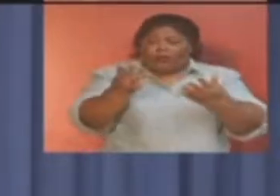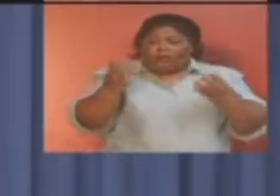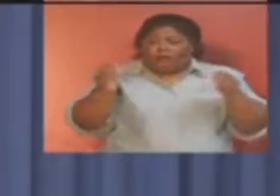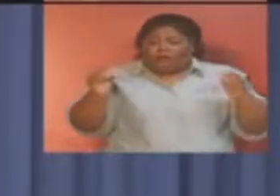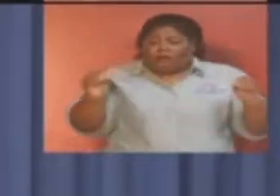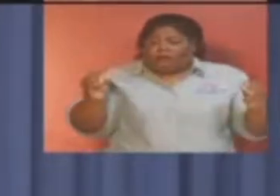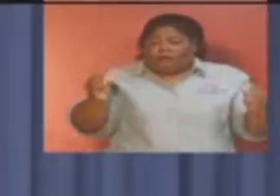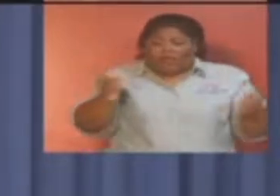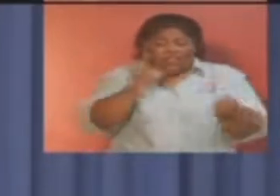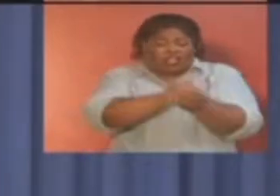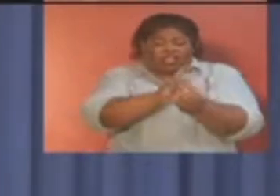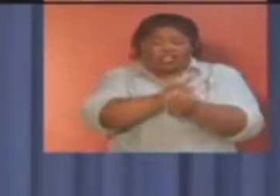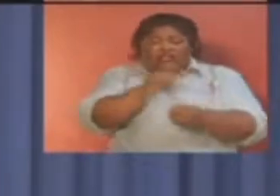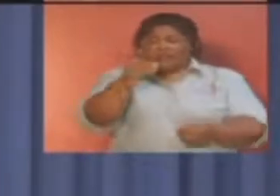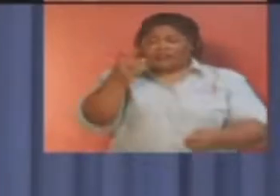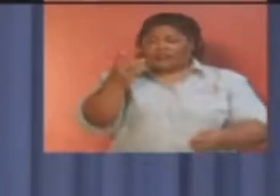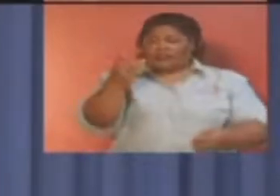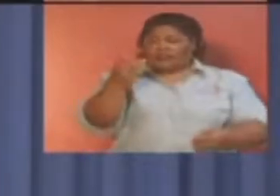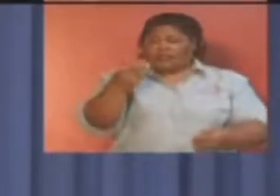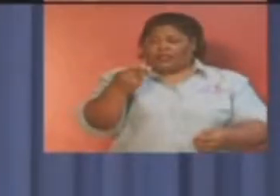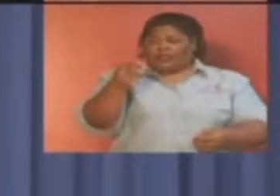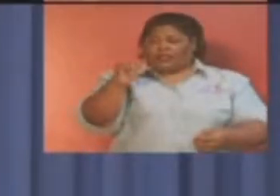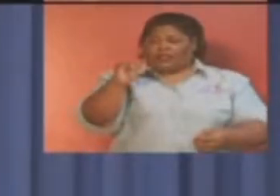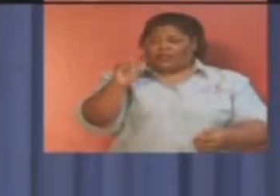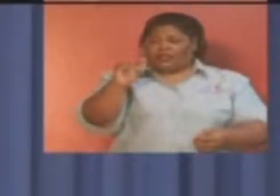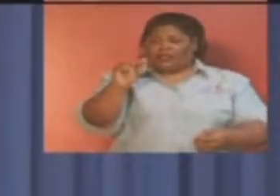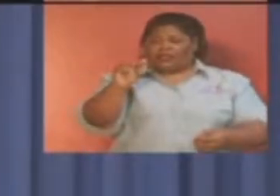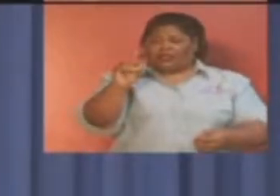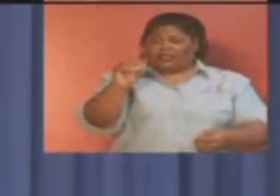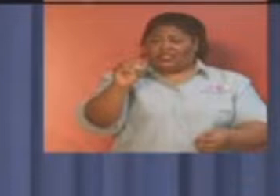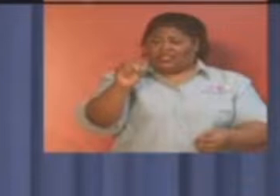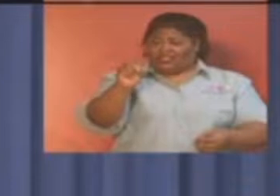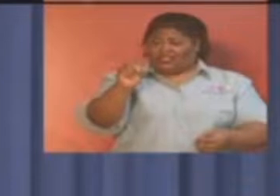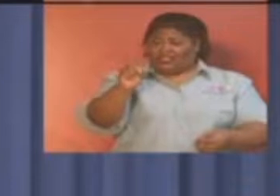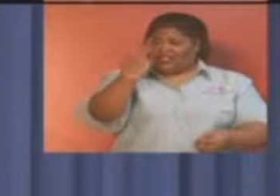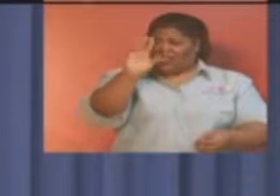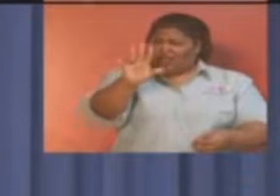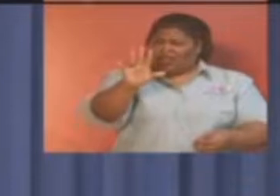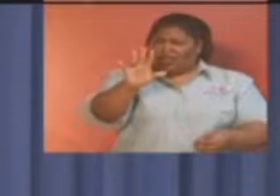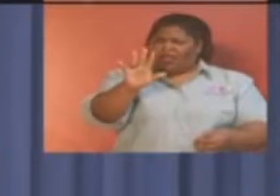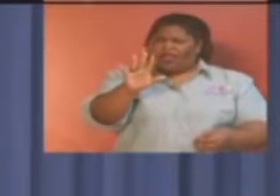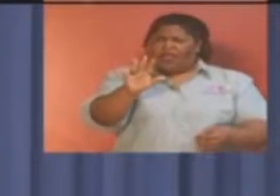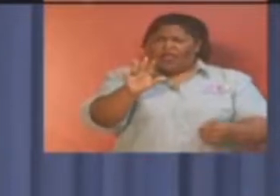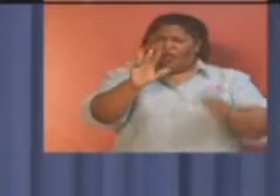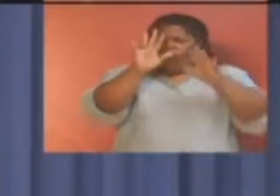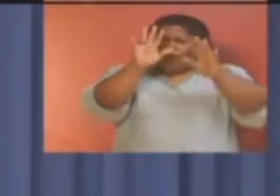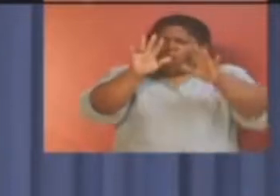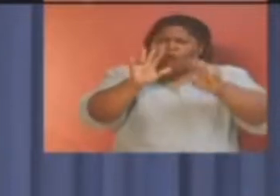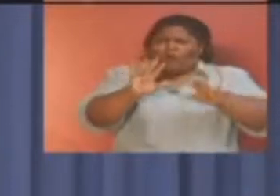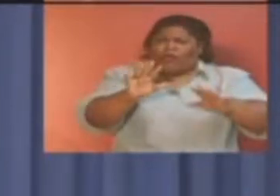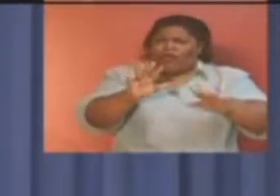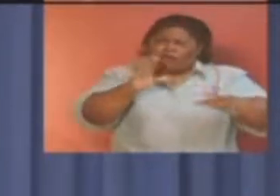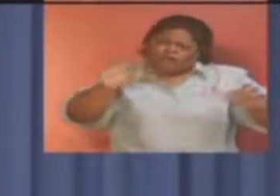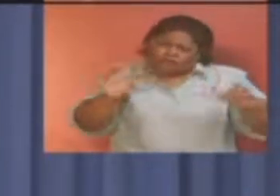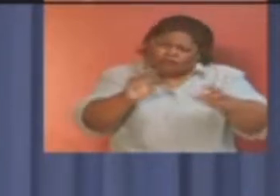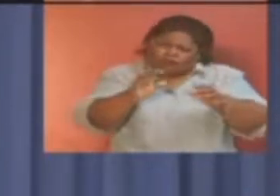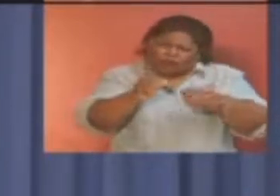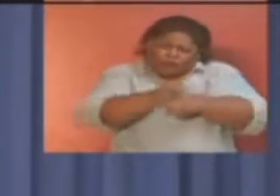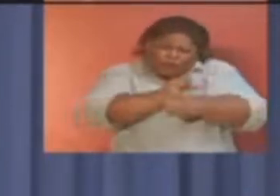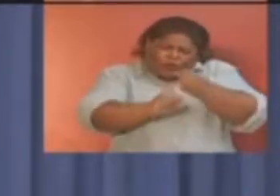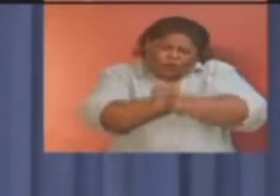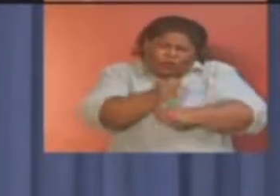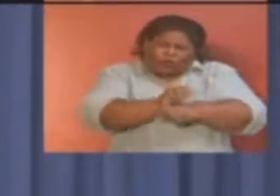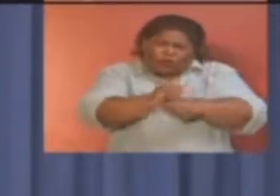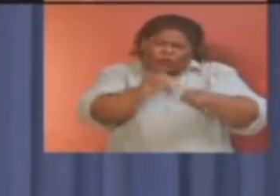outstanding job in being on the cases, which allow us to make the projections, which gives